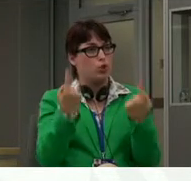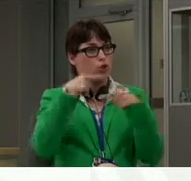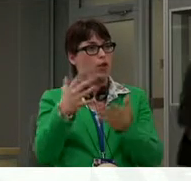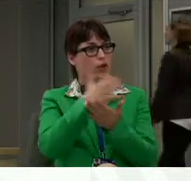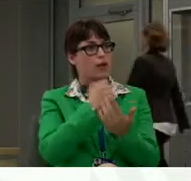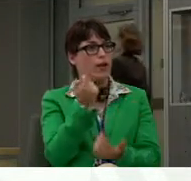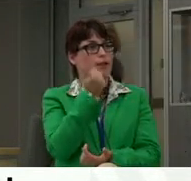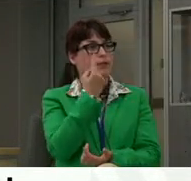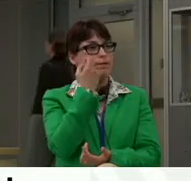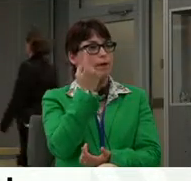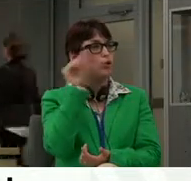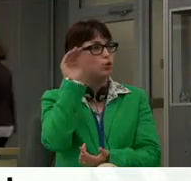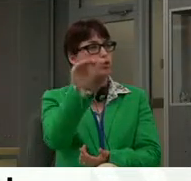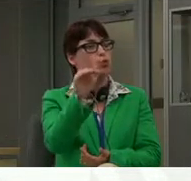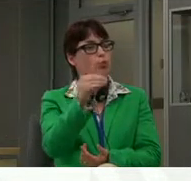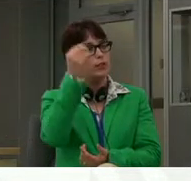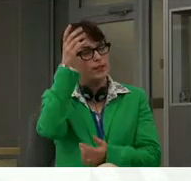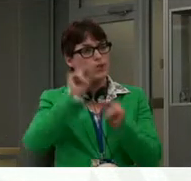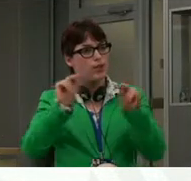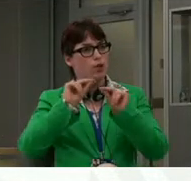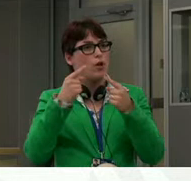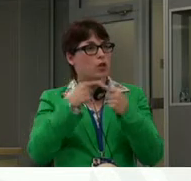system. Now we have